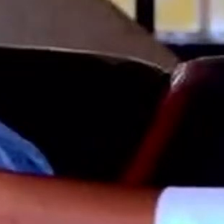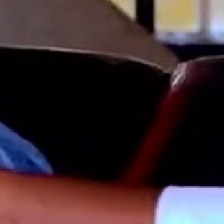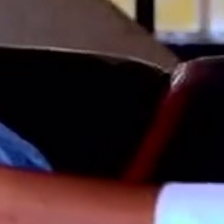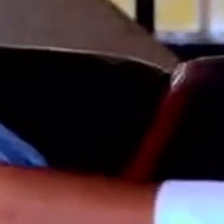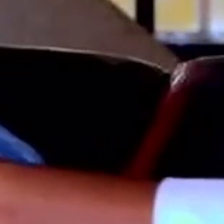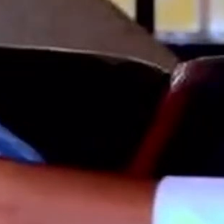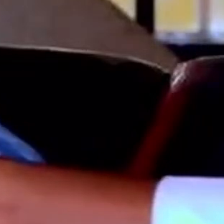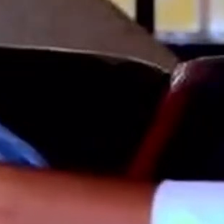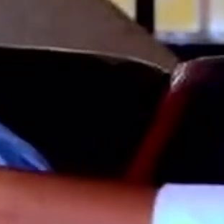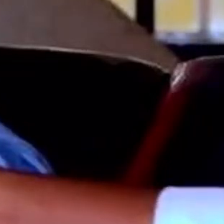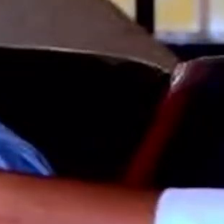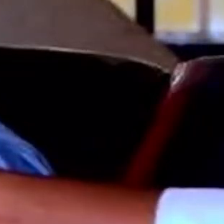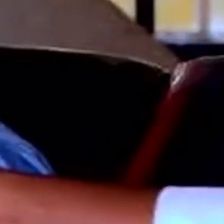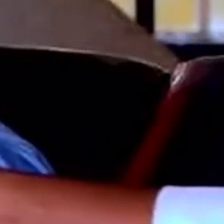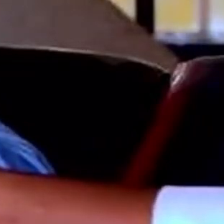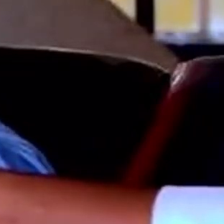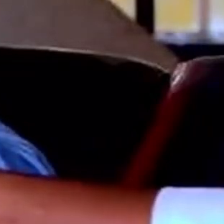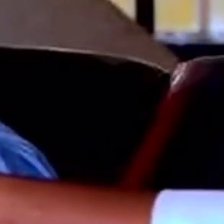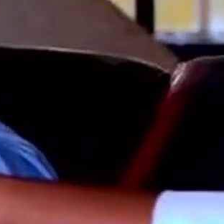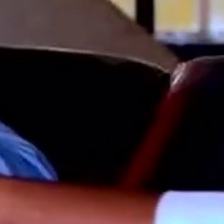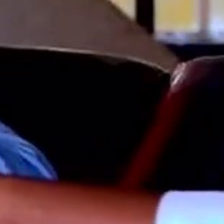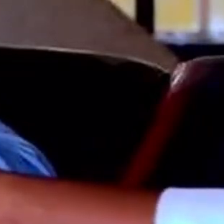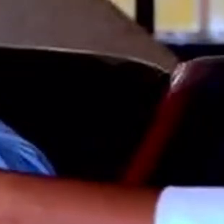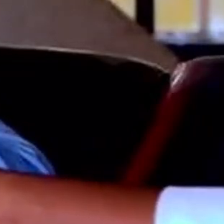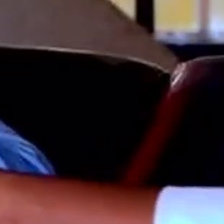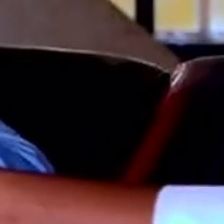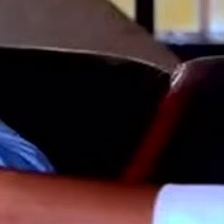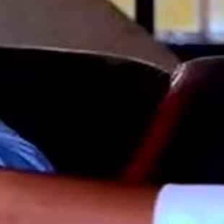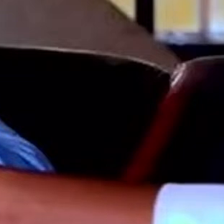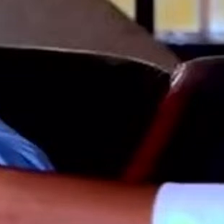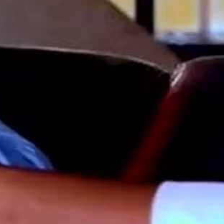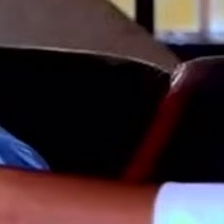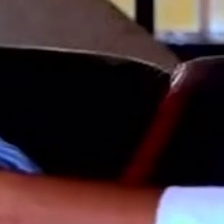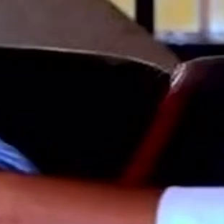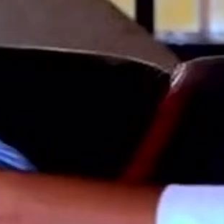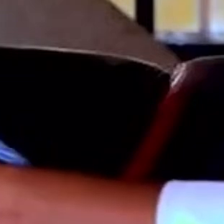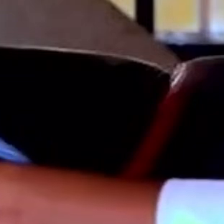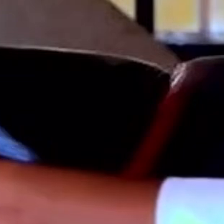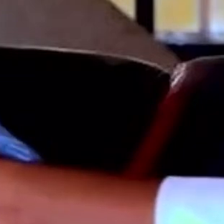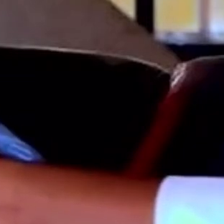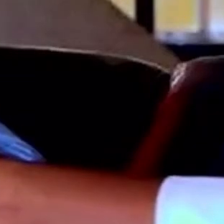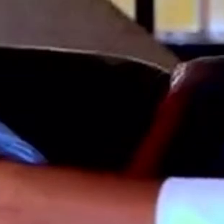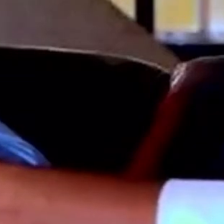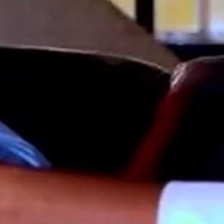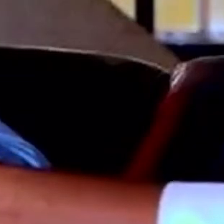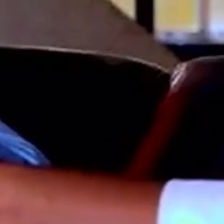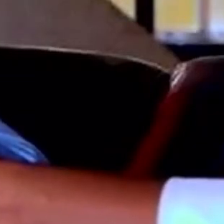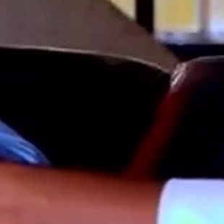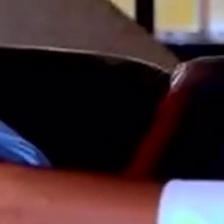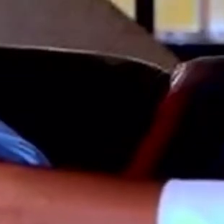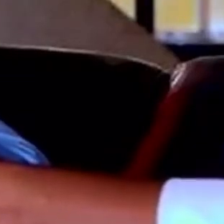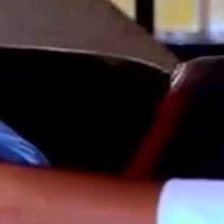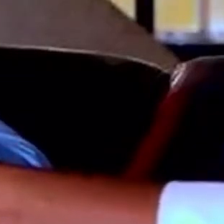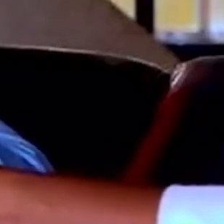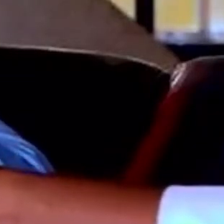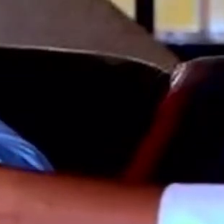Mchinga province. It should be in Mpika. That's what I'm working on right now. So our people should support us, and they